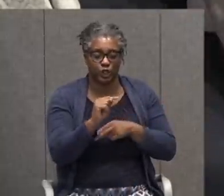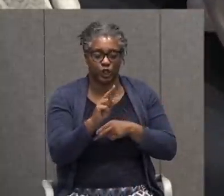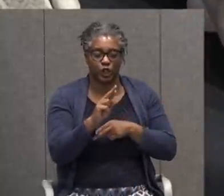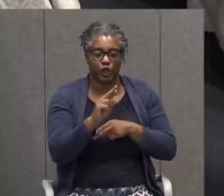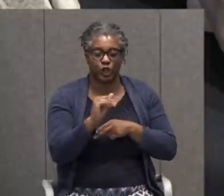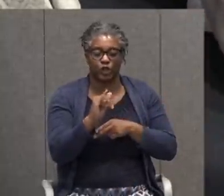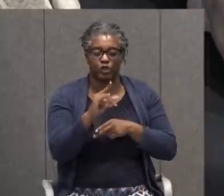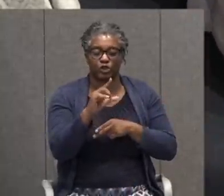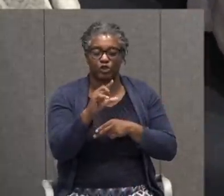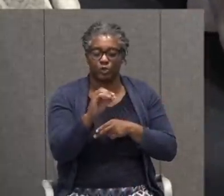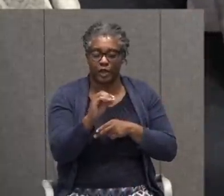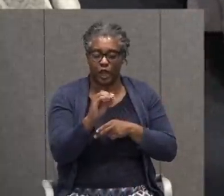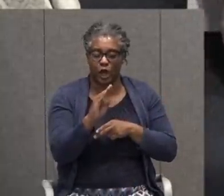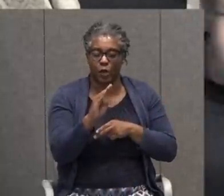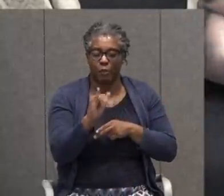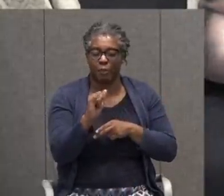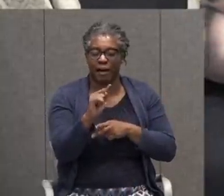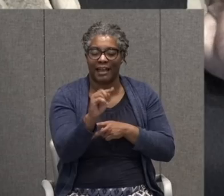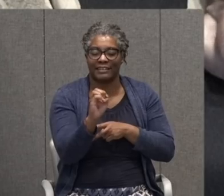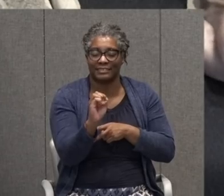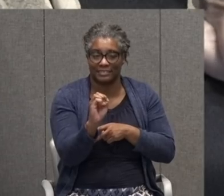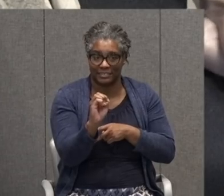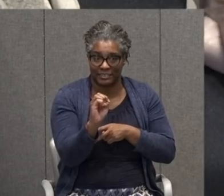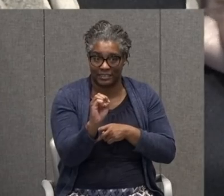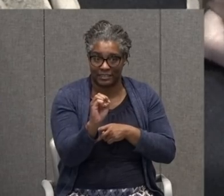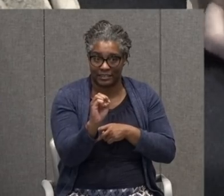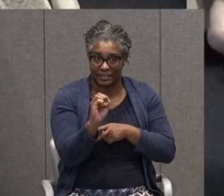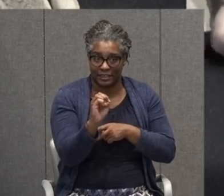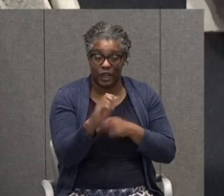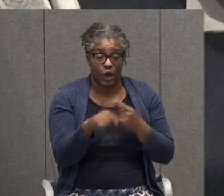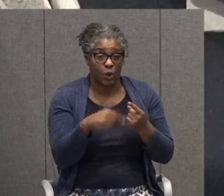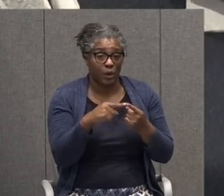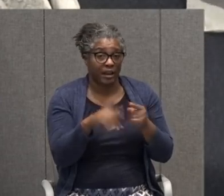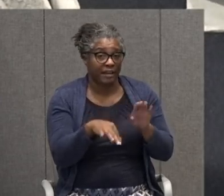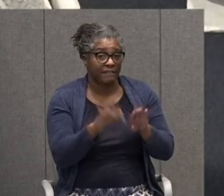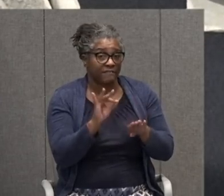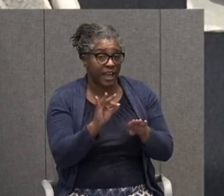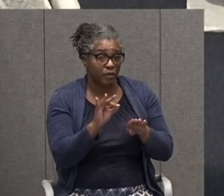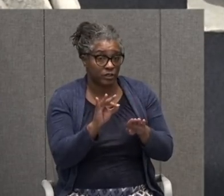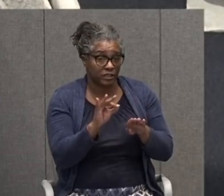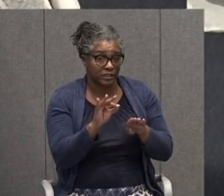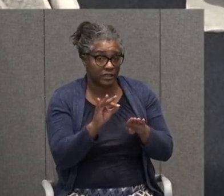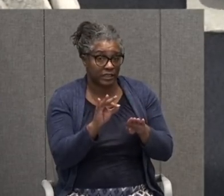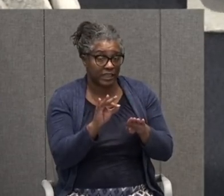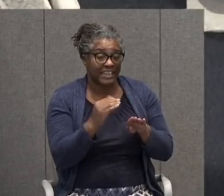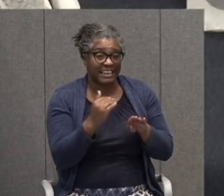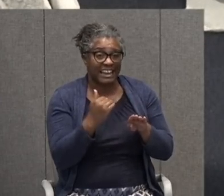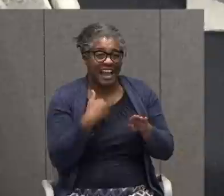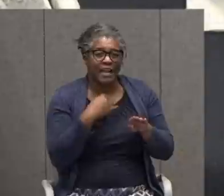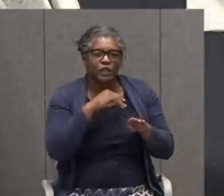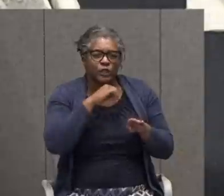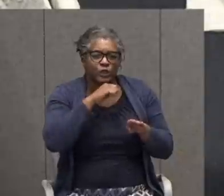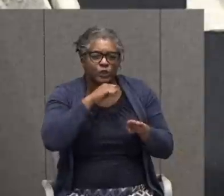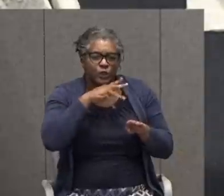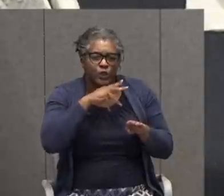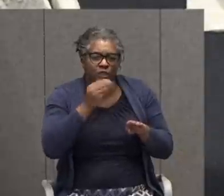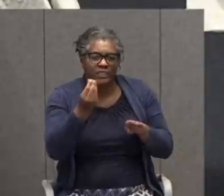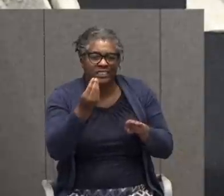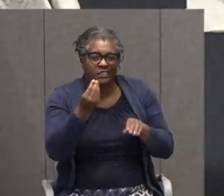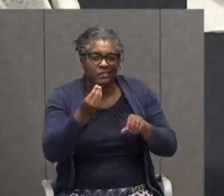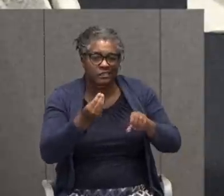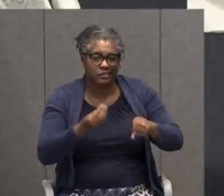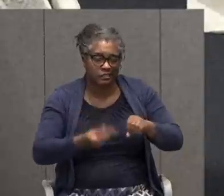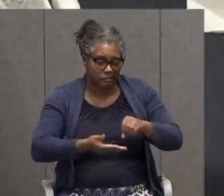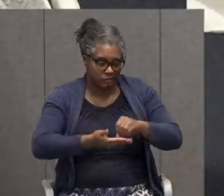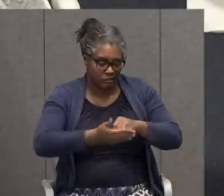I found him, he was totally closed up in dirt except for